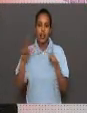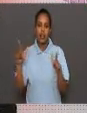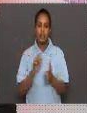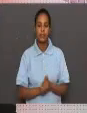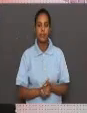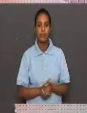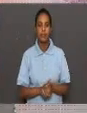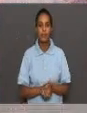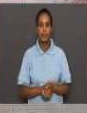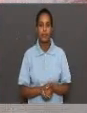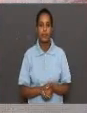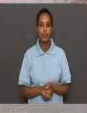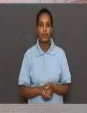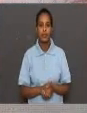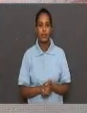greater.